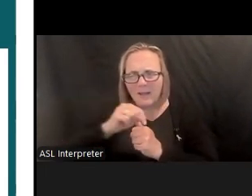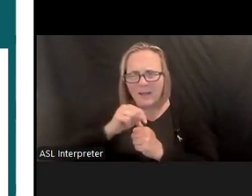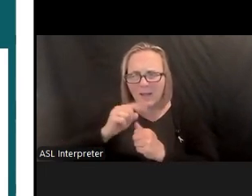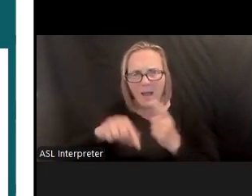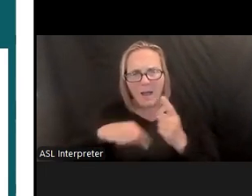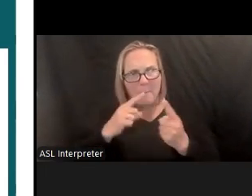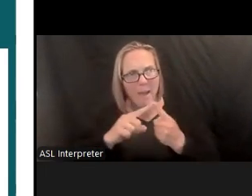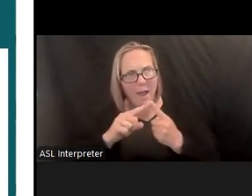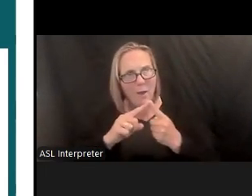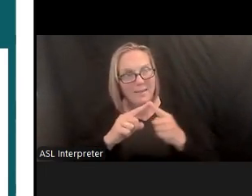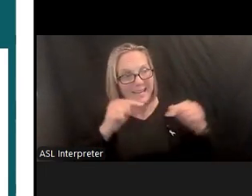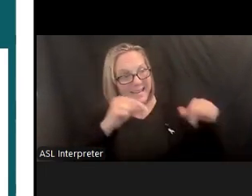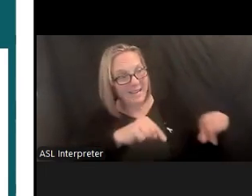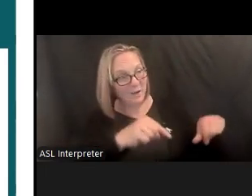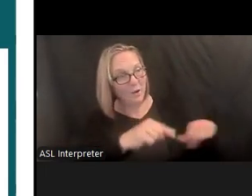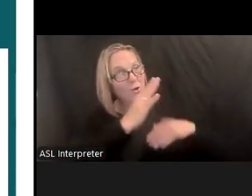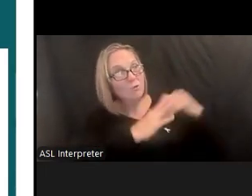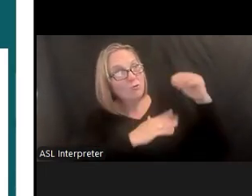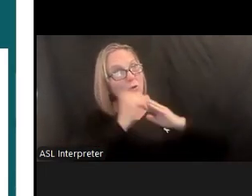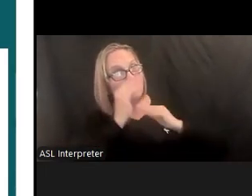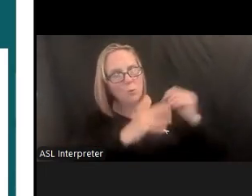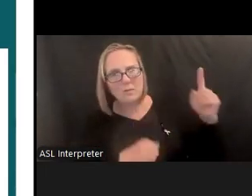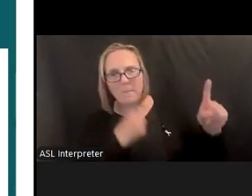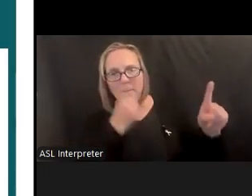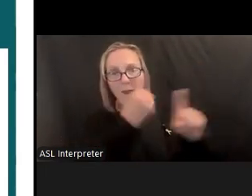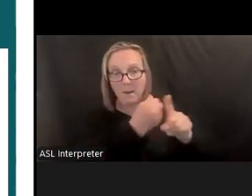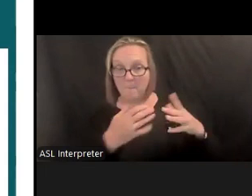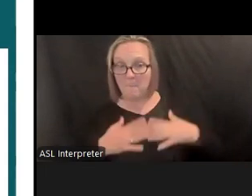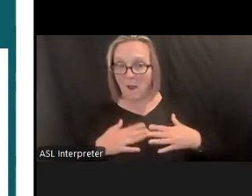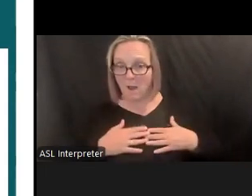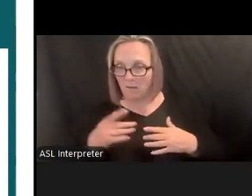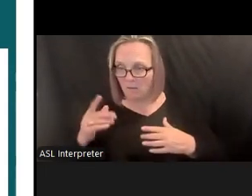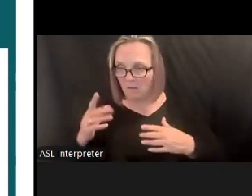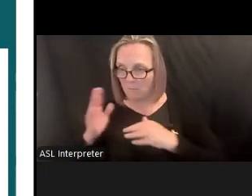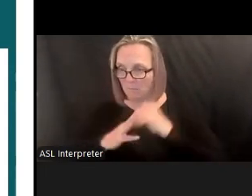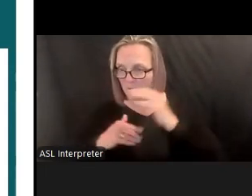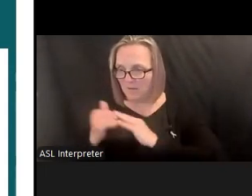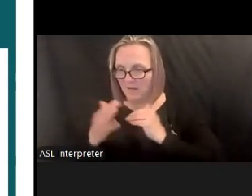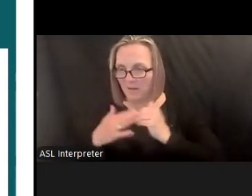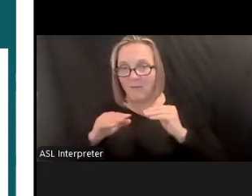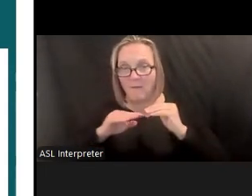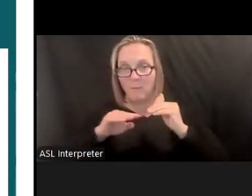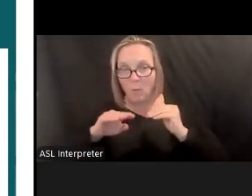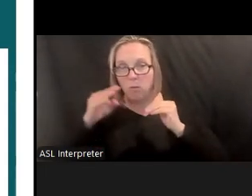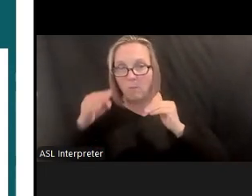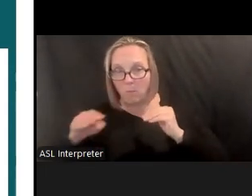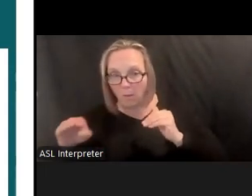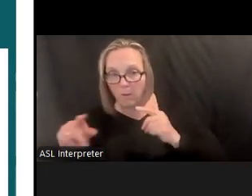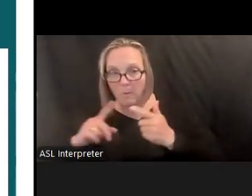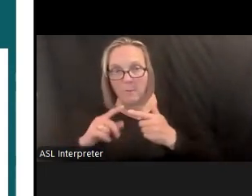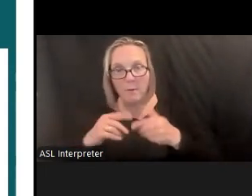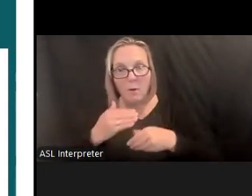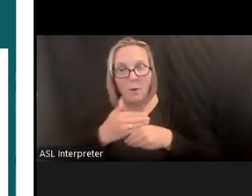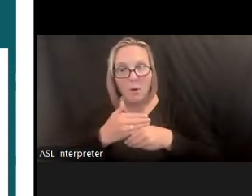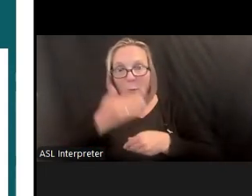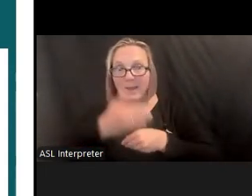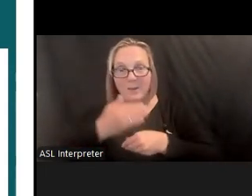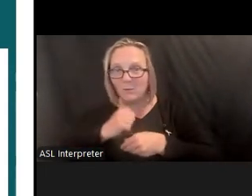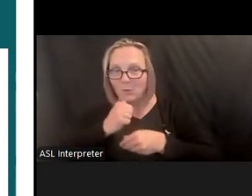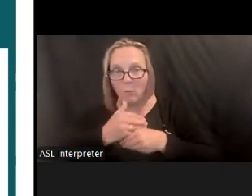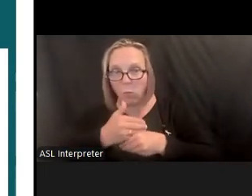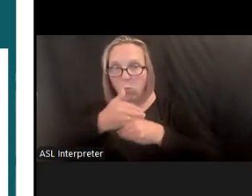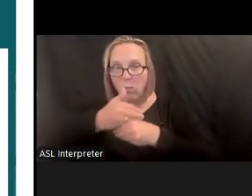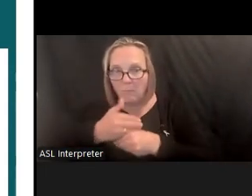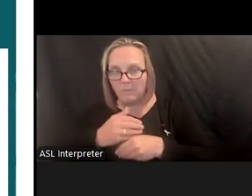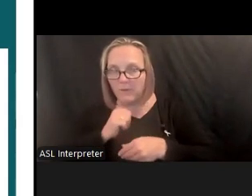construction was affected here. People in this particular building I know of had lumpy floors. The windows don't open correctly. But